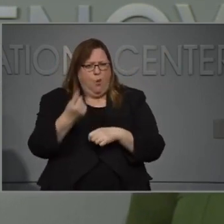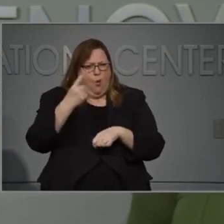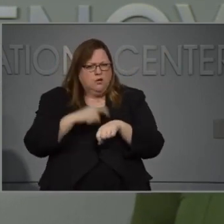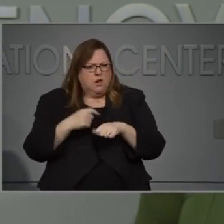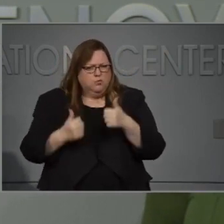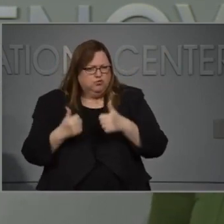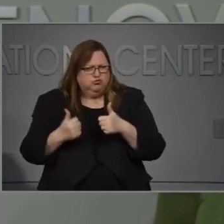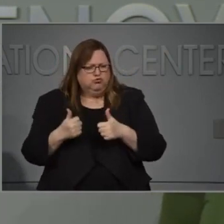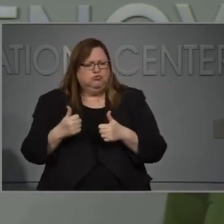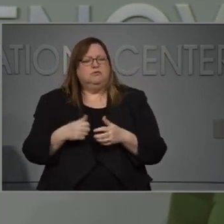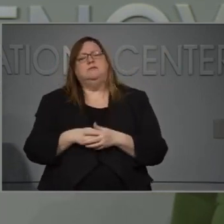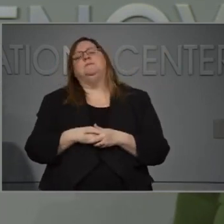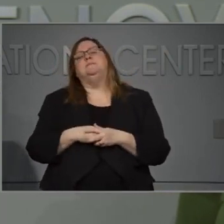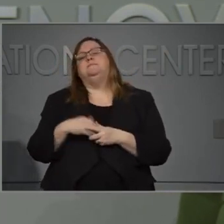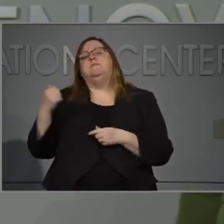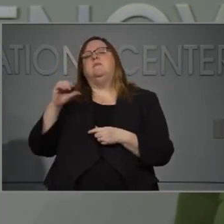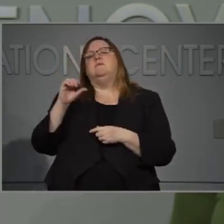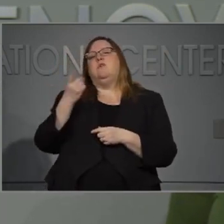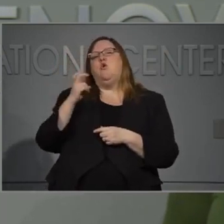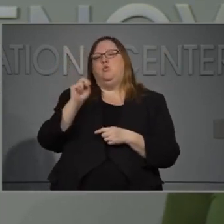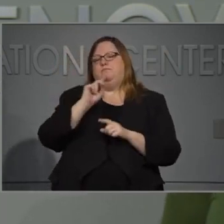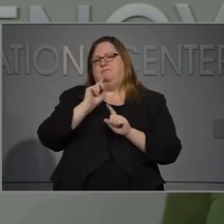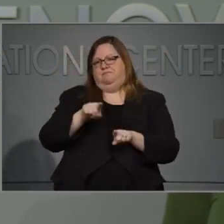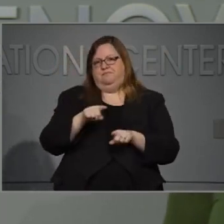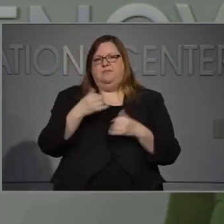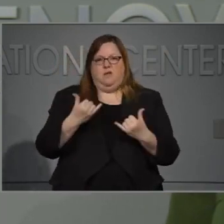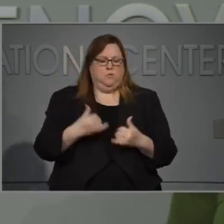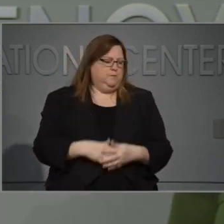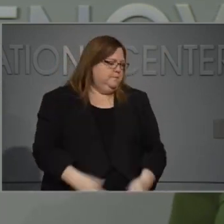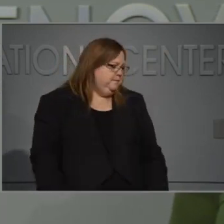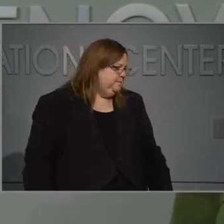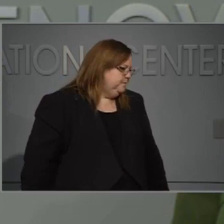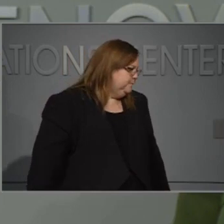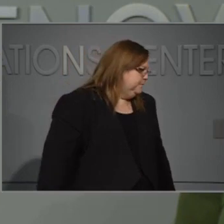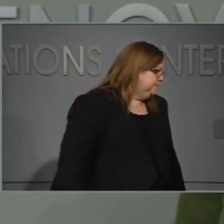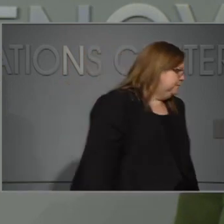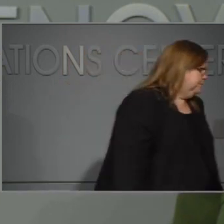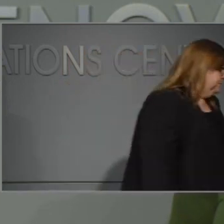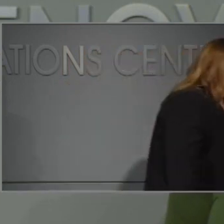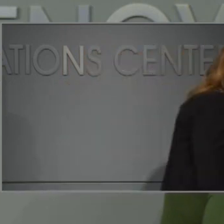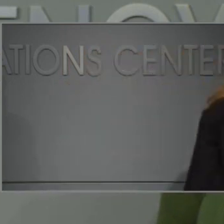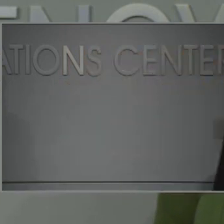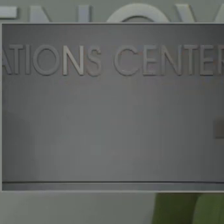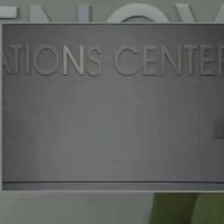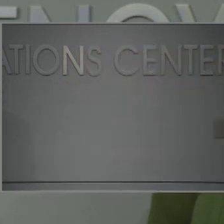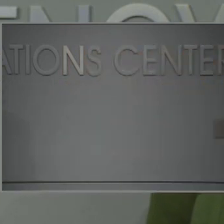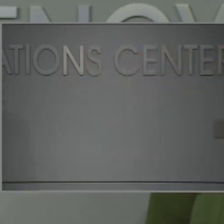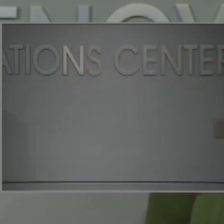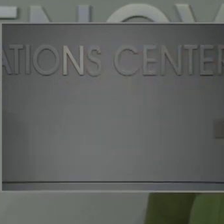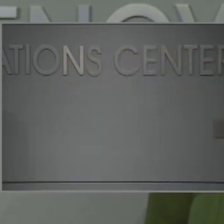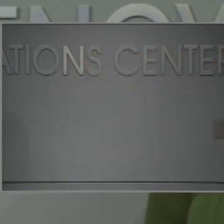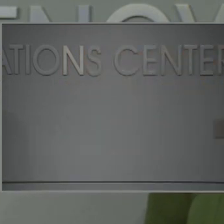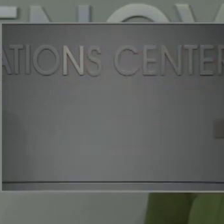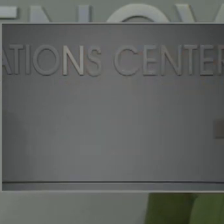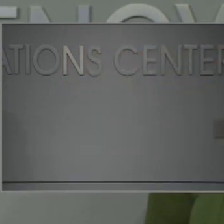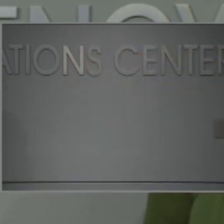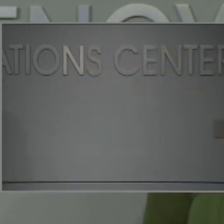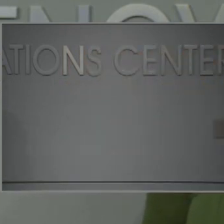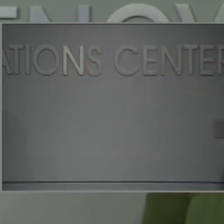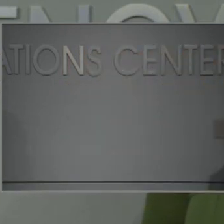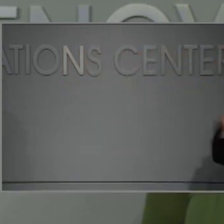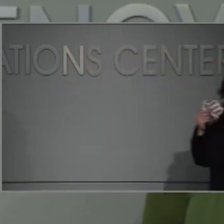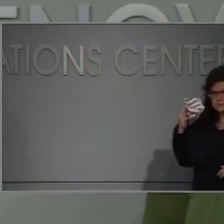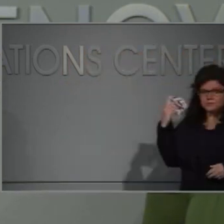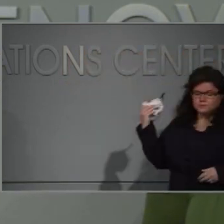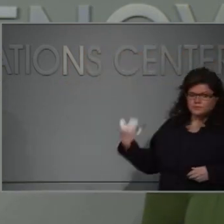one. We make sure that one person, one test. So when we count our numbers, that even if you've had multiple tests, we only count